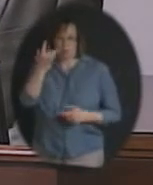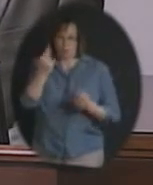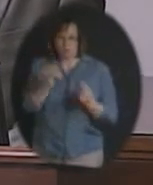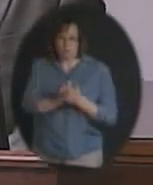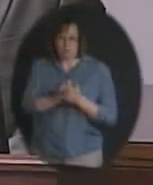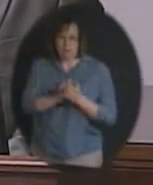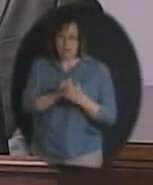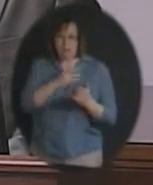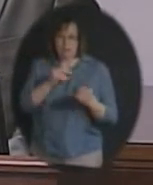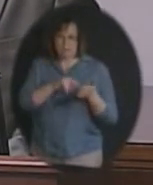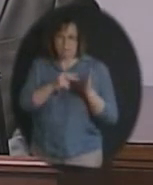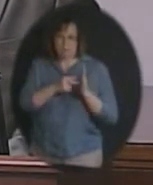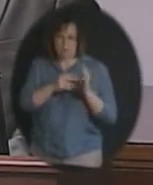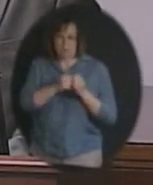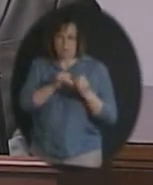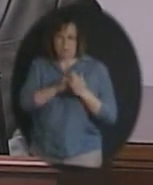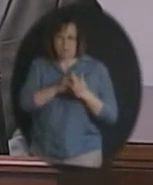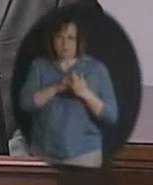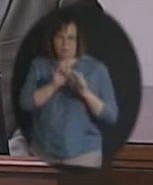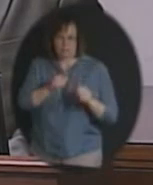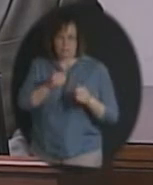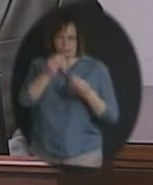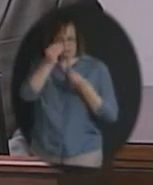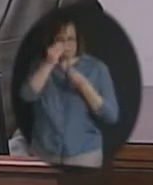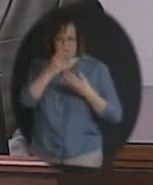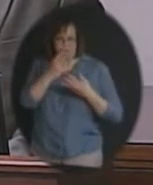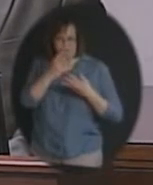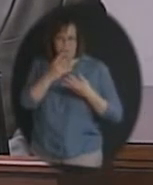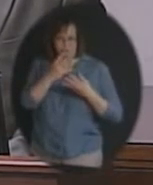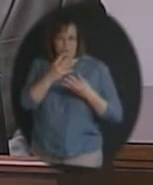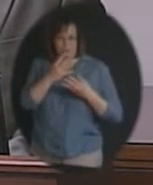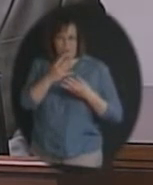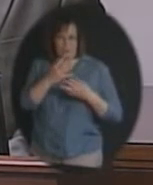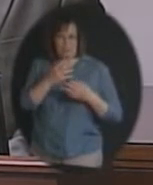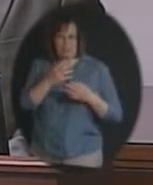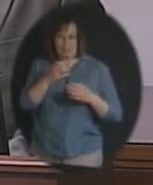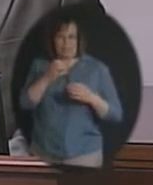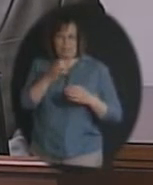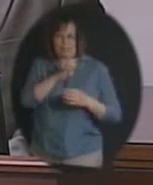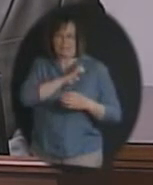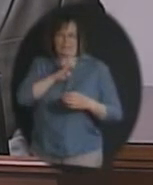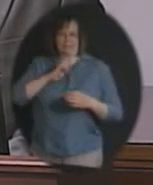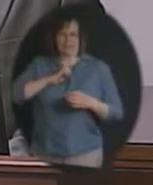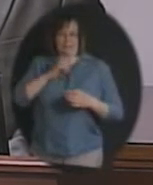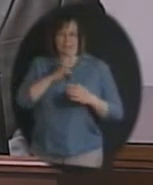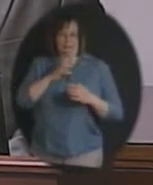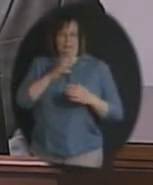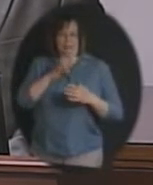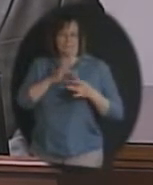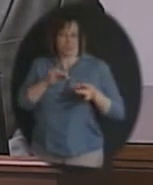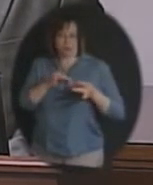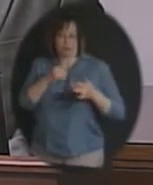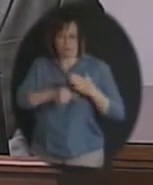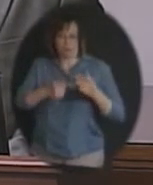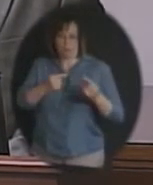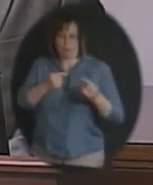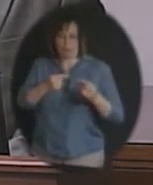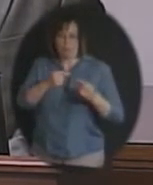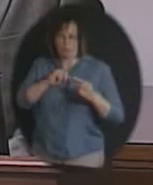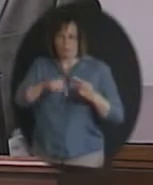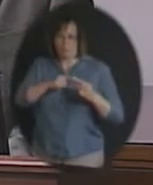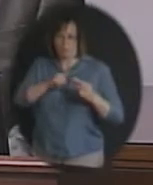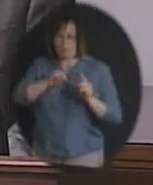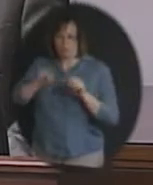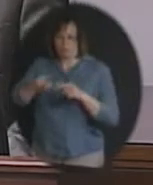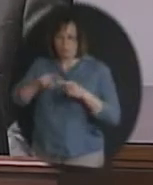this and the purpose behind this. So could you just give us an executive version of what we're doing here and what we'll be doing when we go to Topeka to